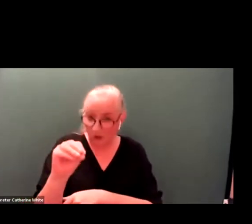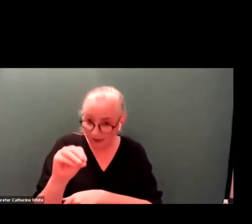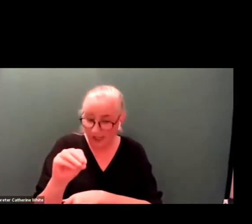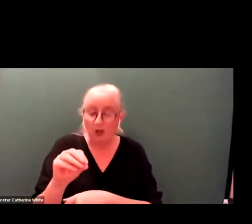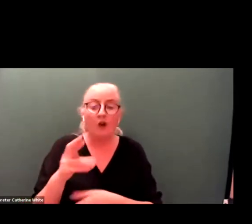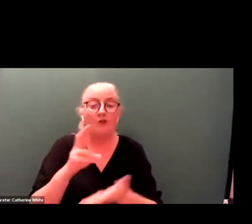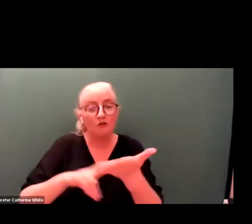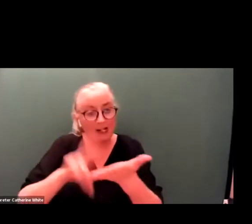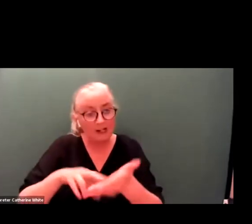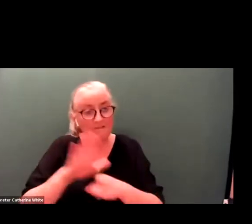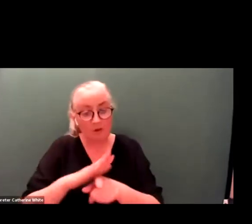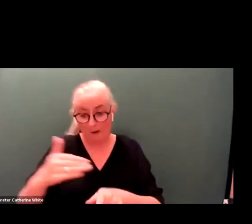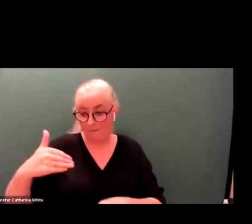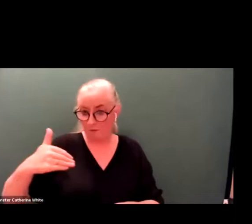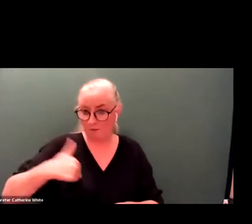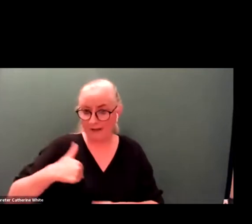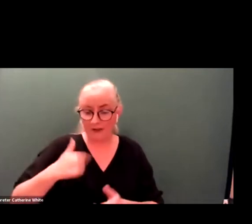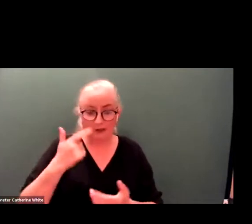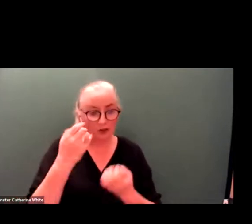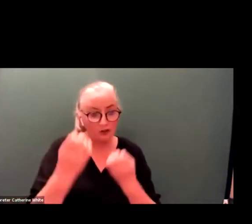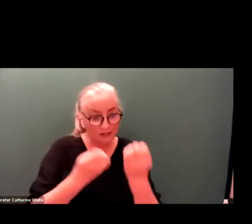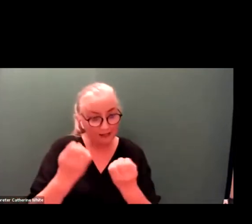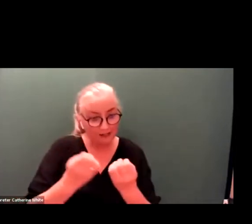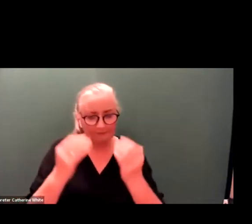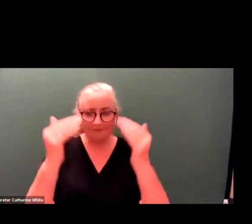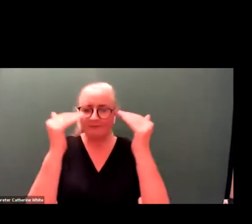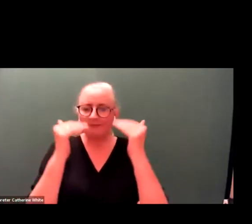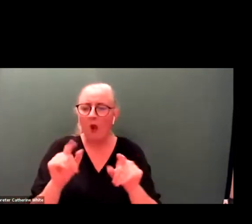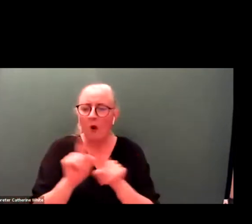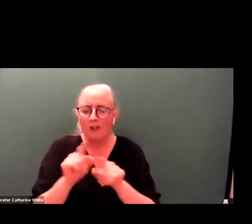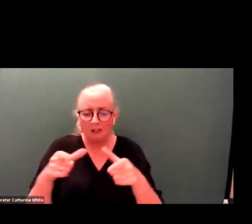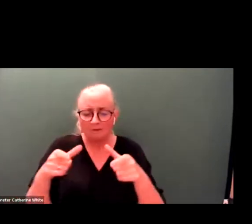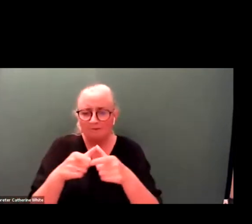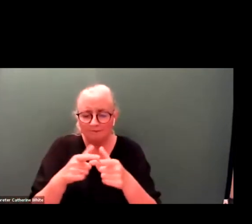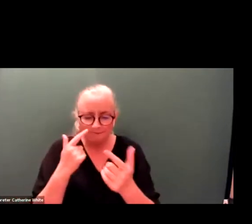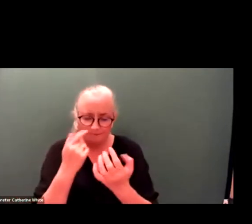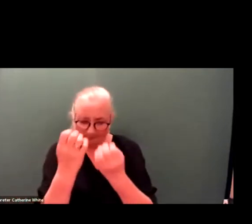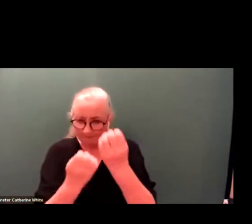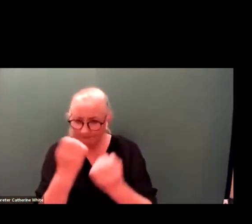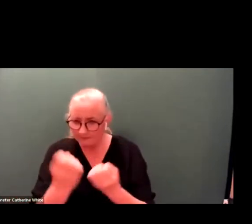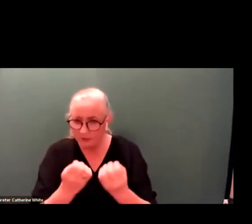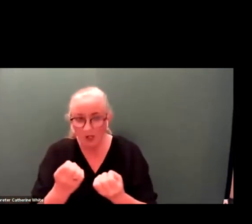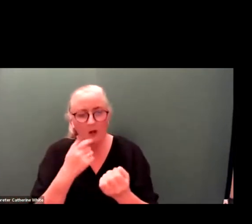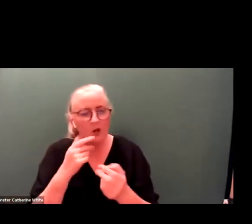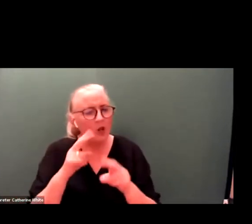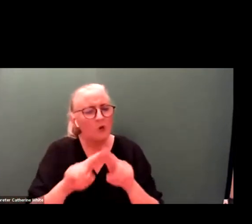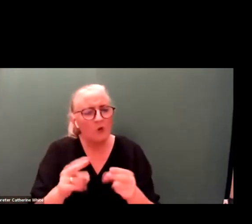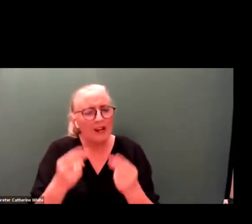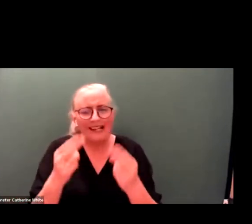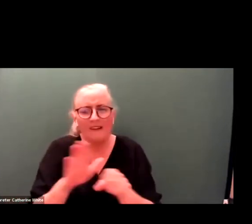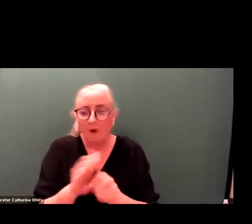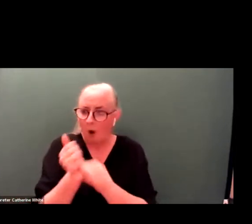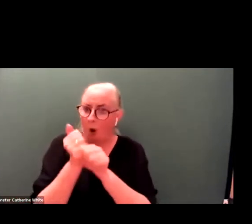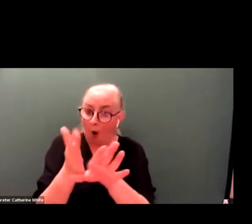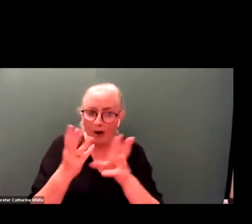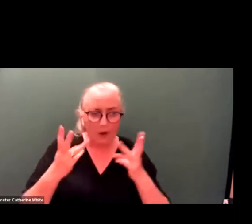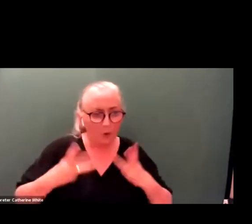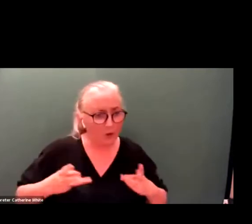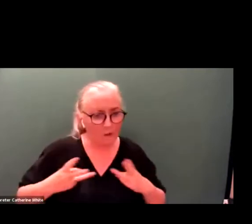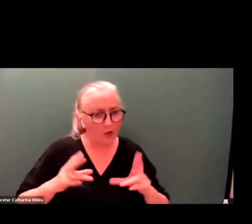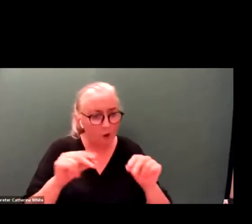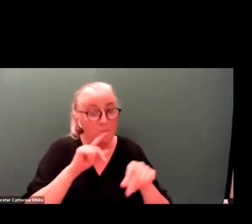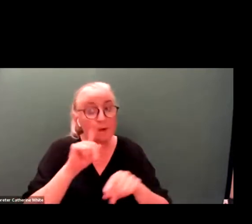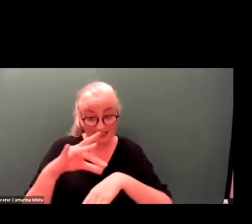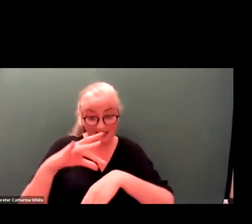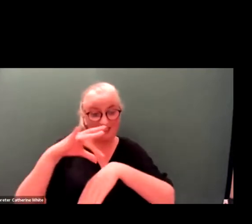Check. DEXA scans can be done to assess bone density. They don't need to be done for all women. So your